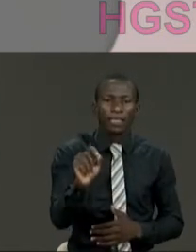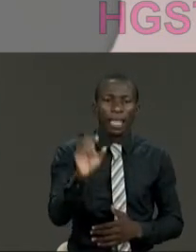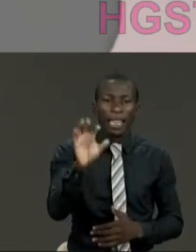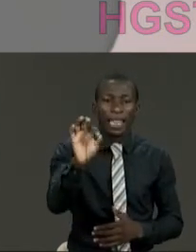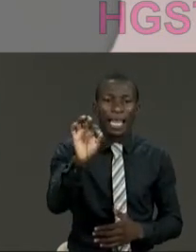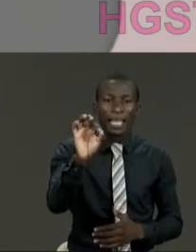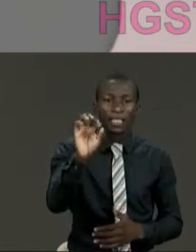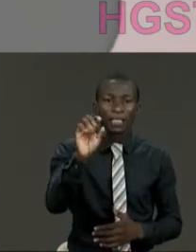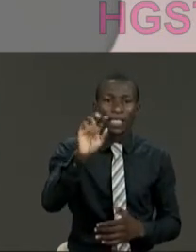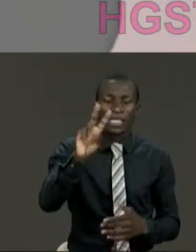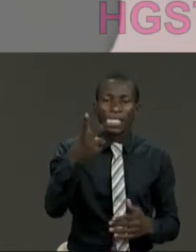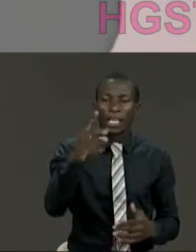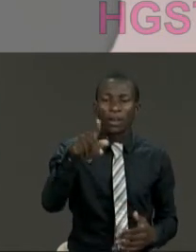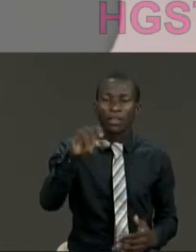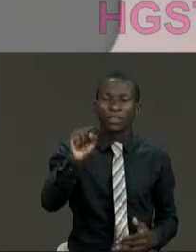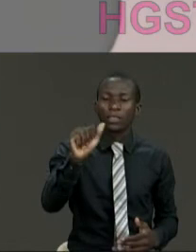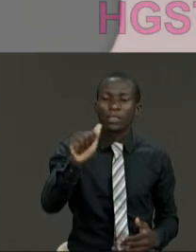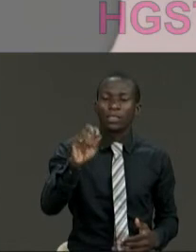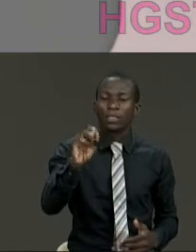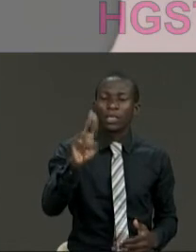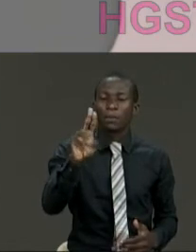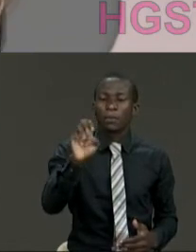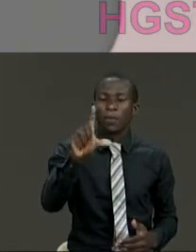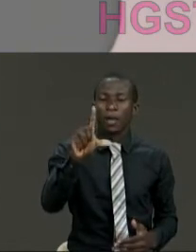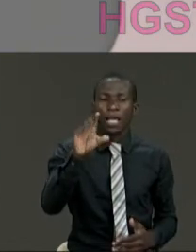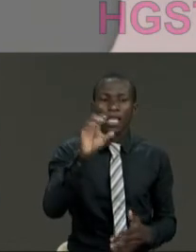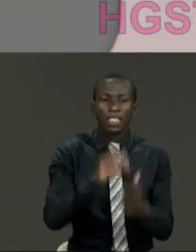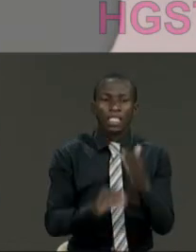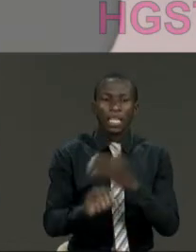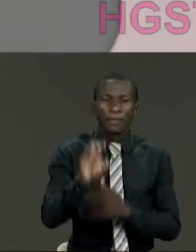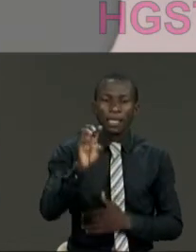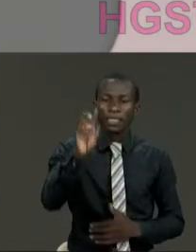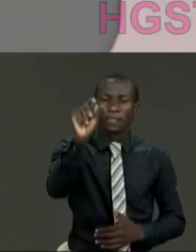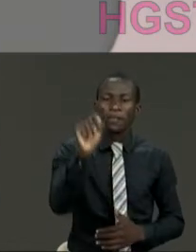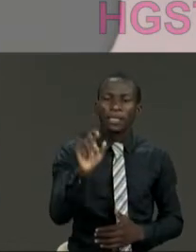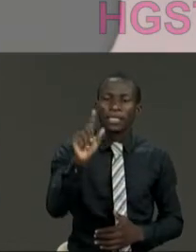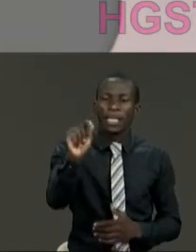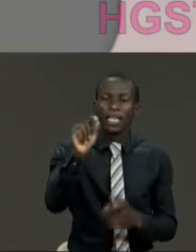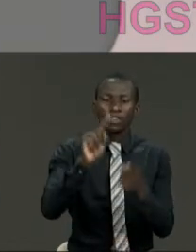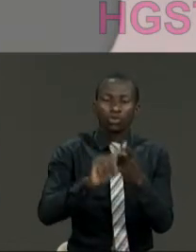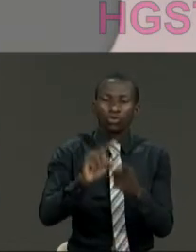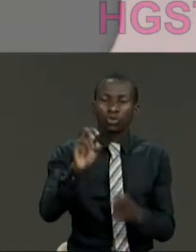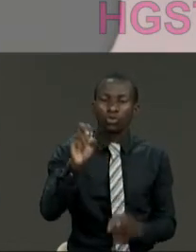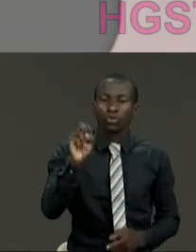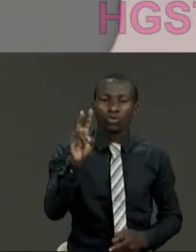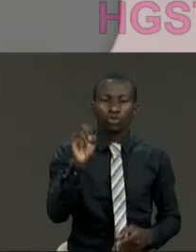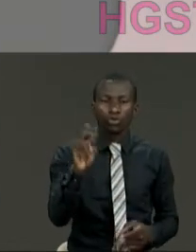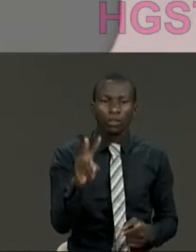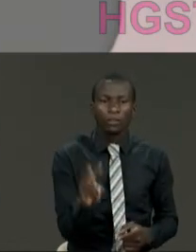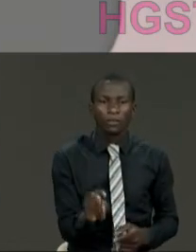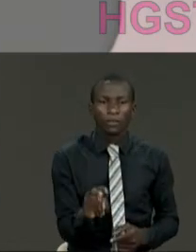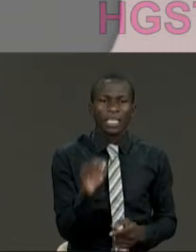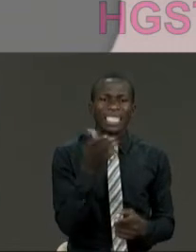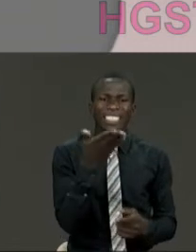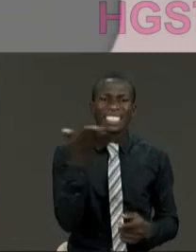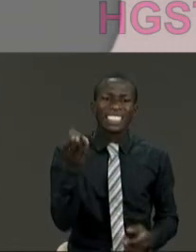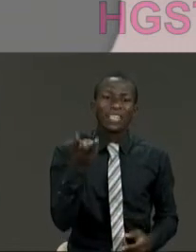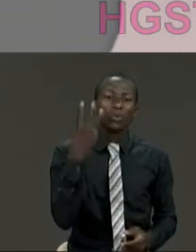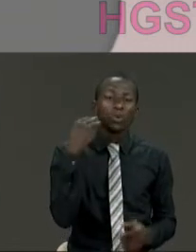9 to 12, 2 Samuel 6, 9 to 12, but if you like, you can read from beginning, from verse 1. There was a story